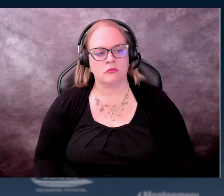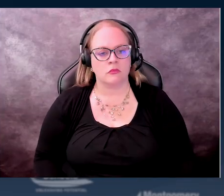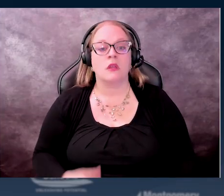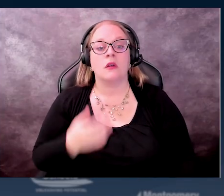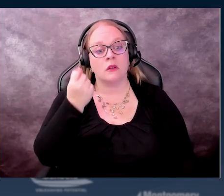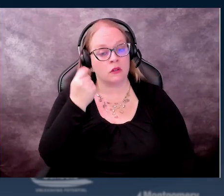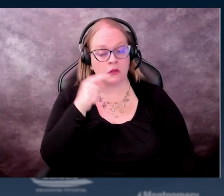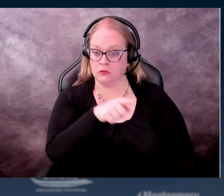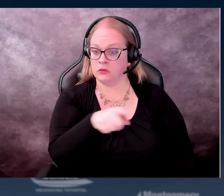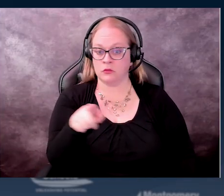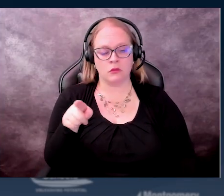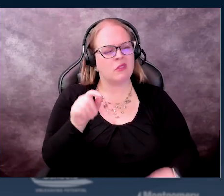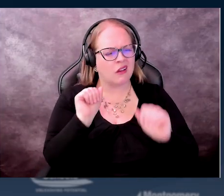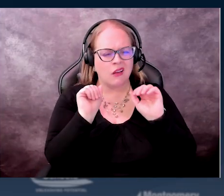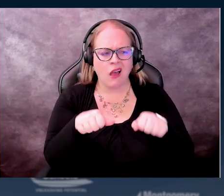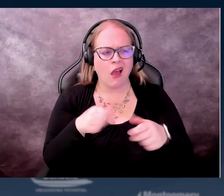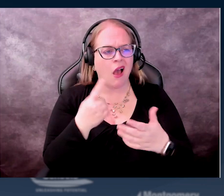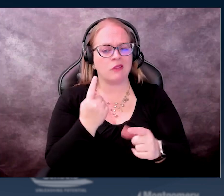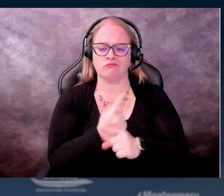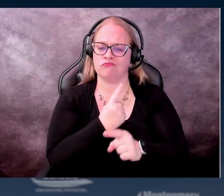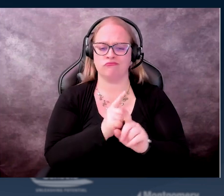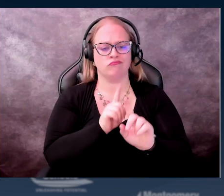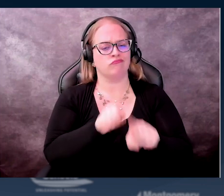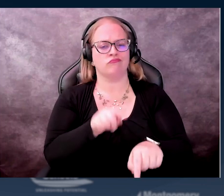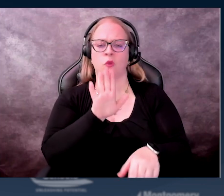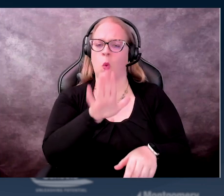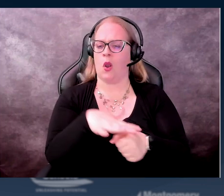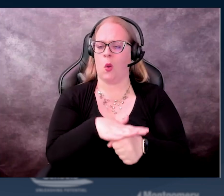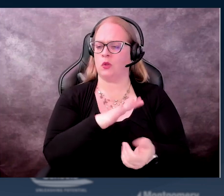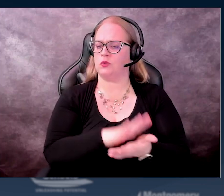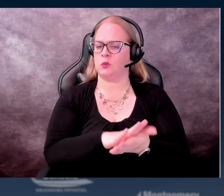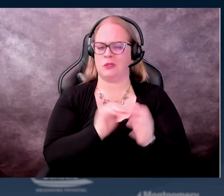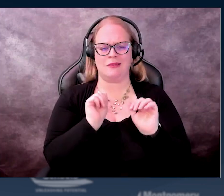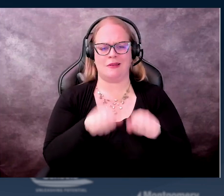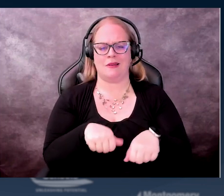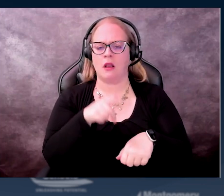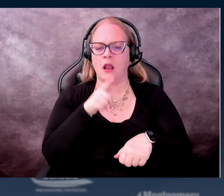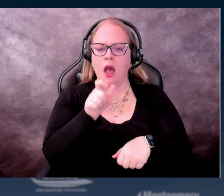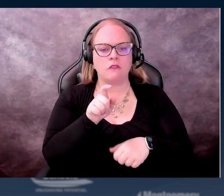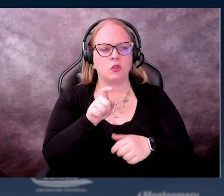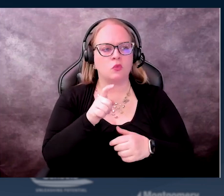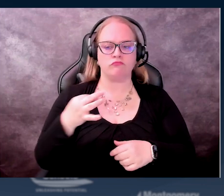apply to a regional program, but that is available for you if you would like.